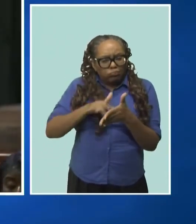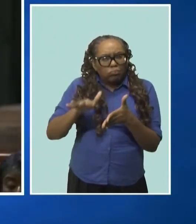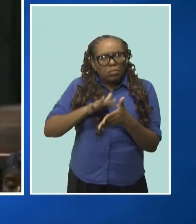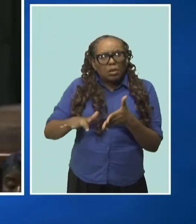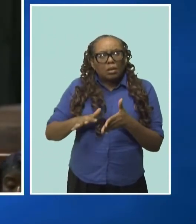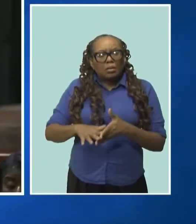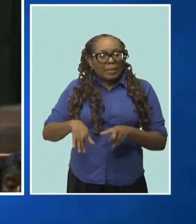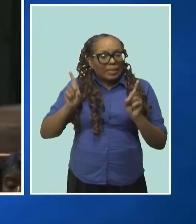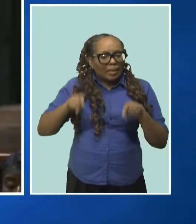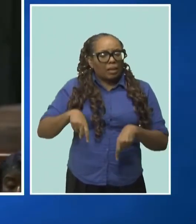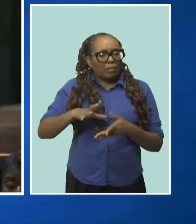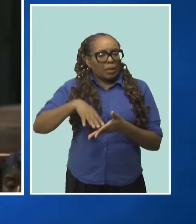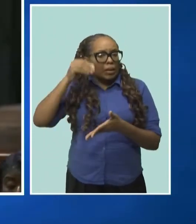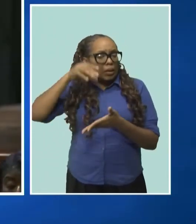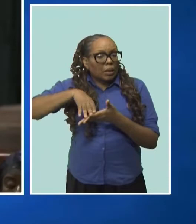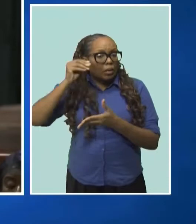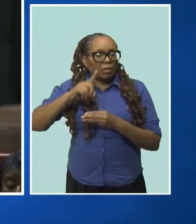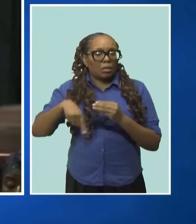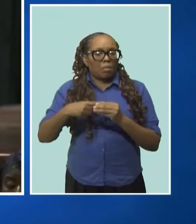Compulsory.